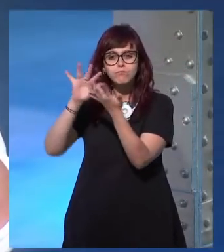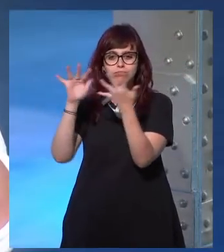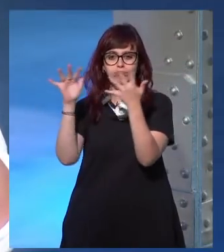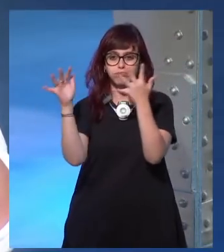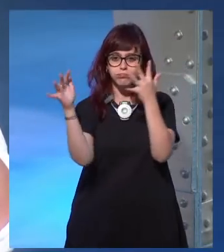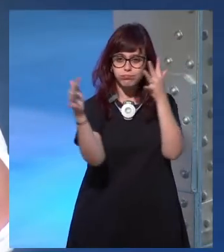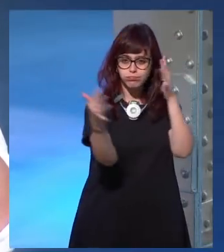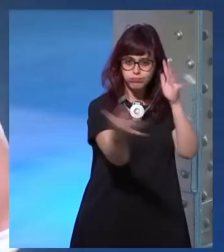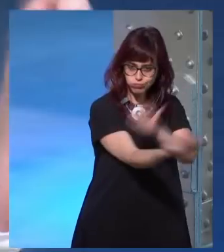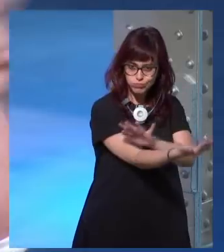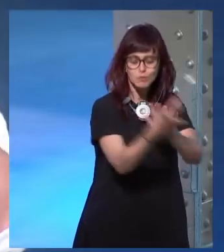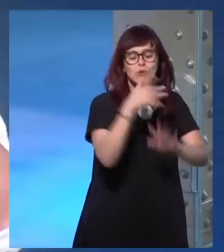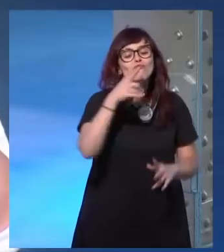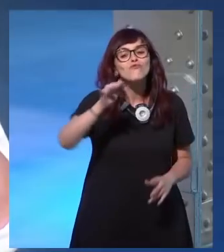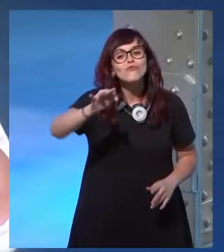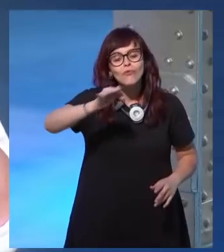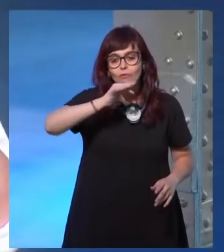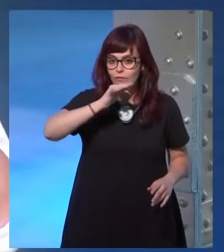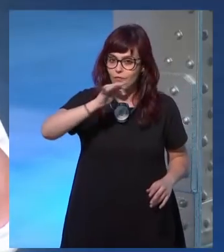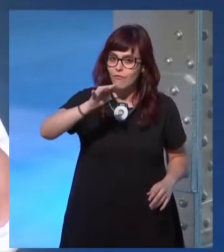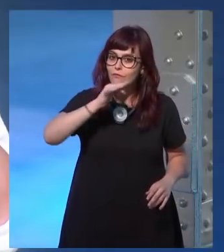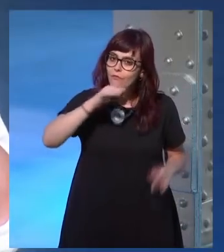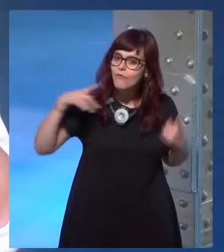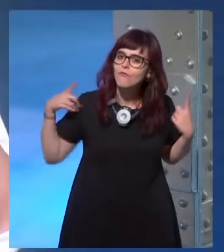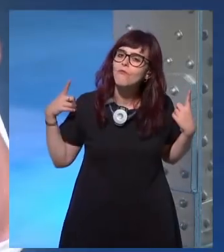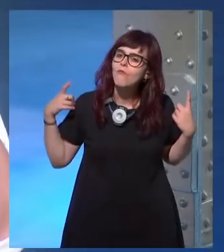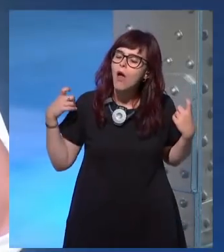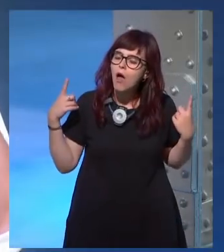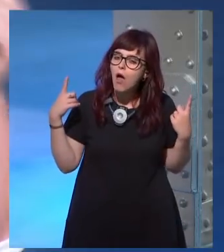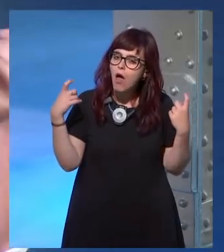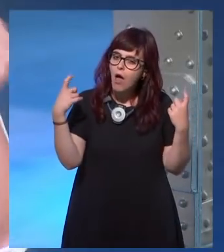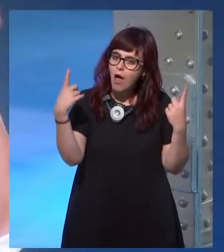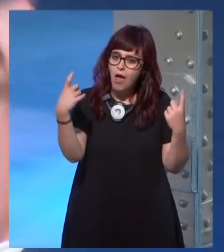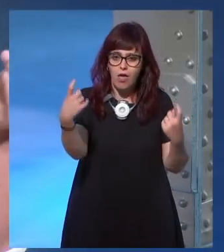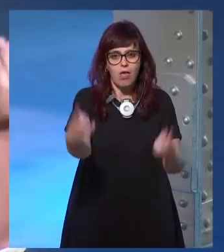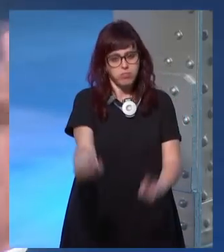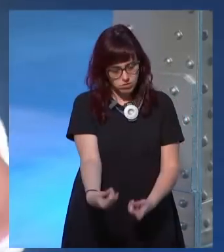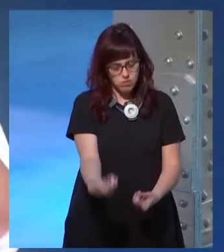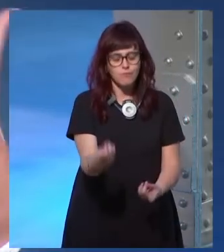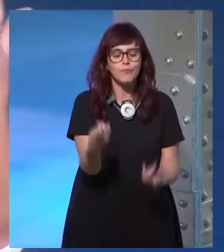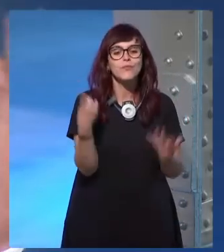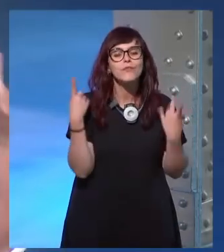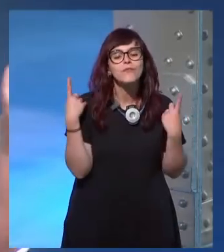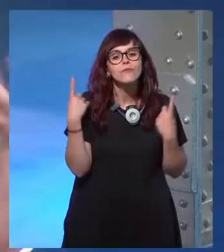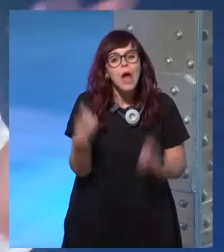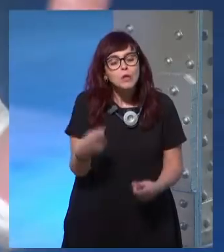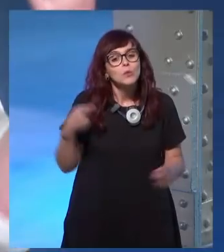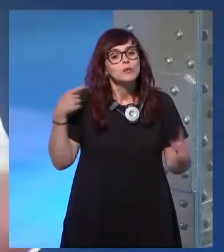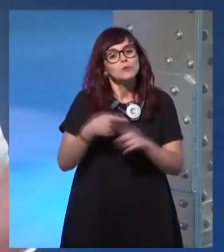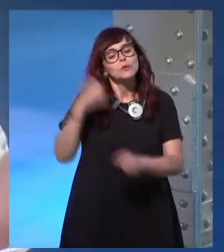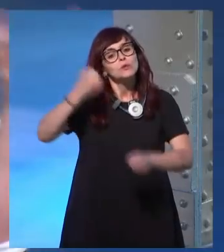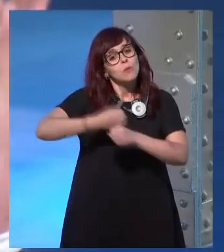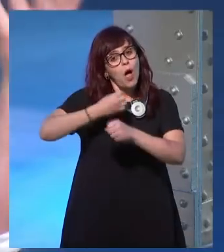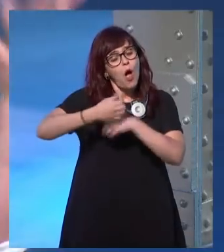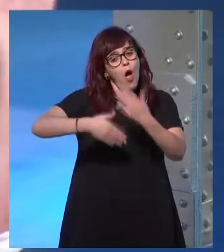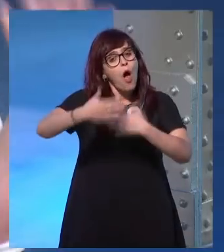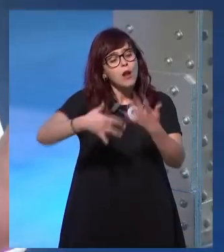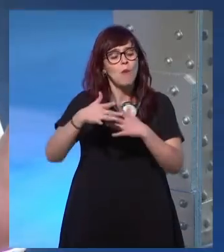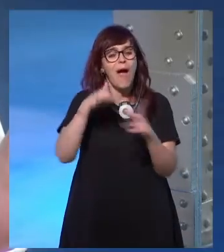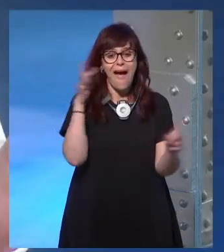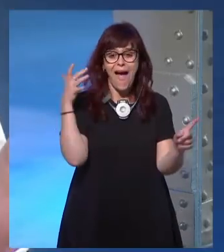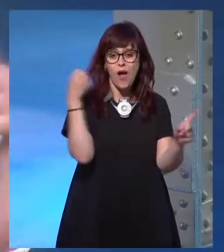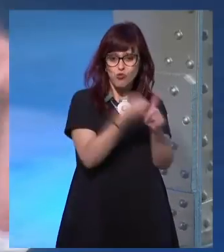of time within many movements working on harassment, which we've been working on forever. In 2004, when I first started, I